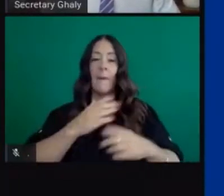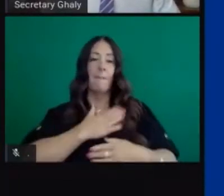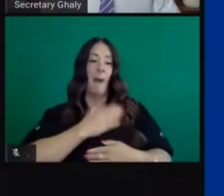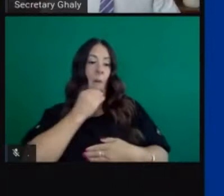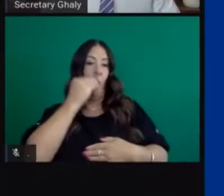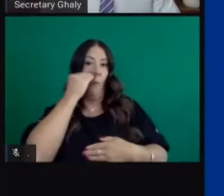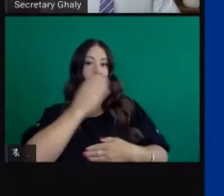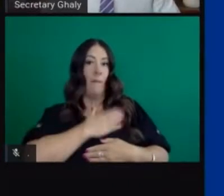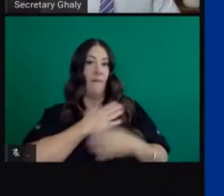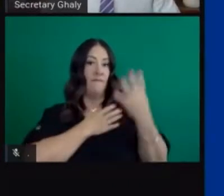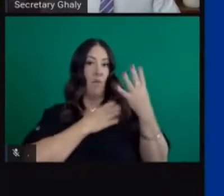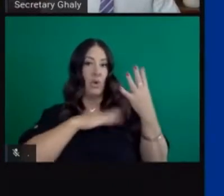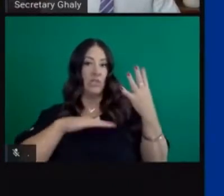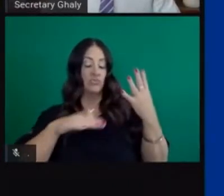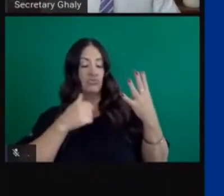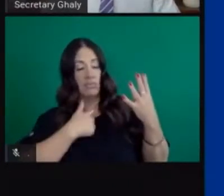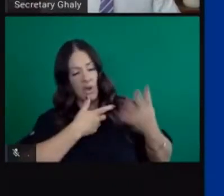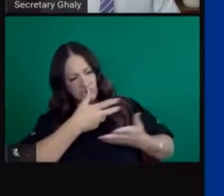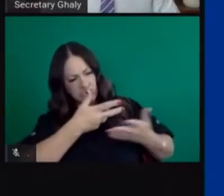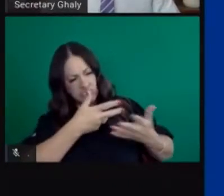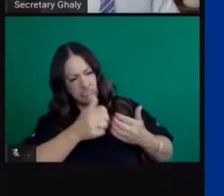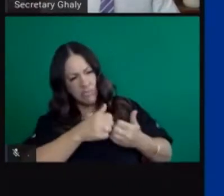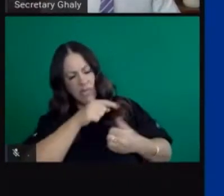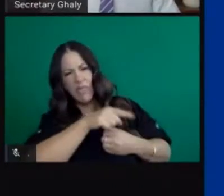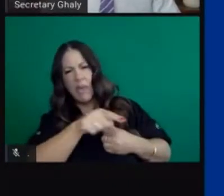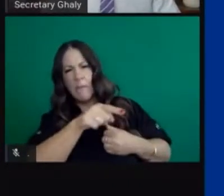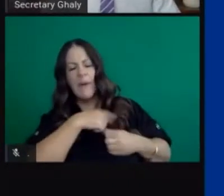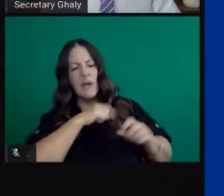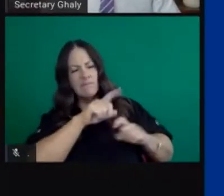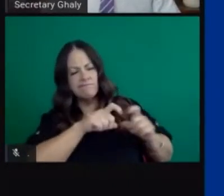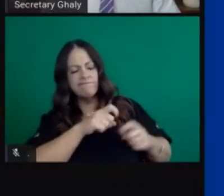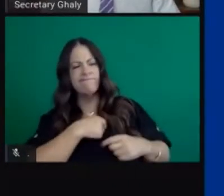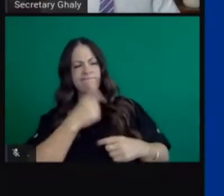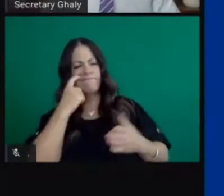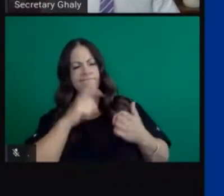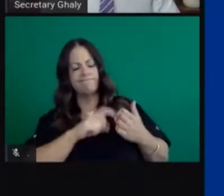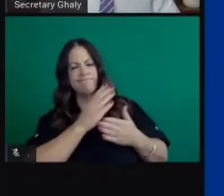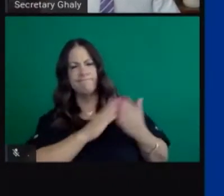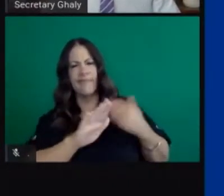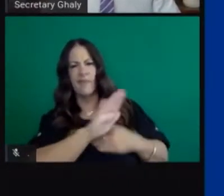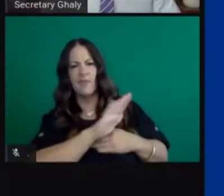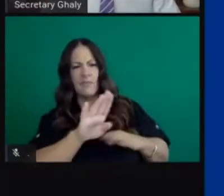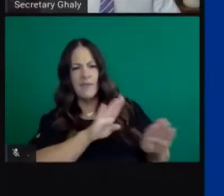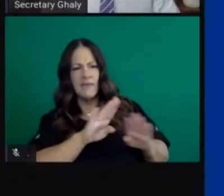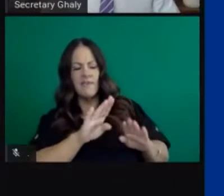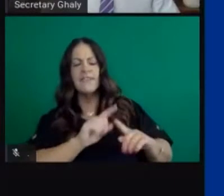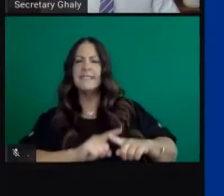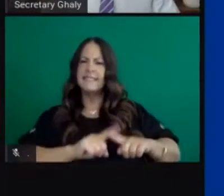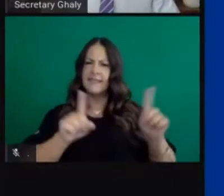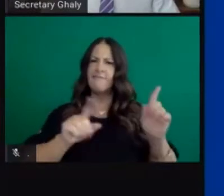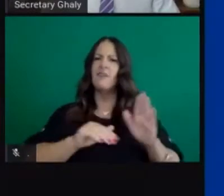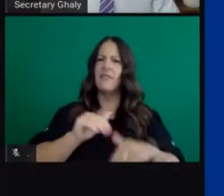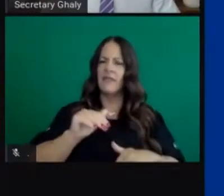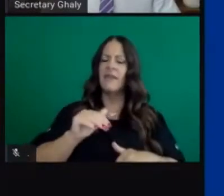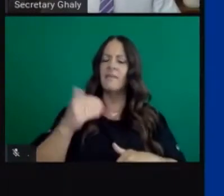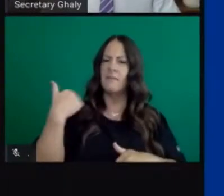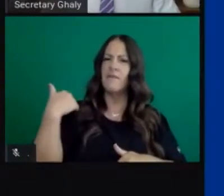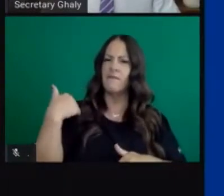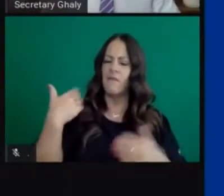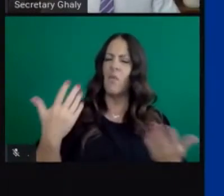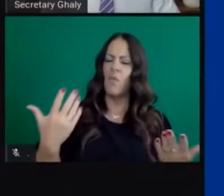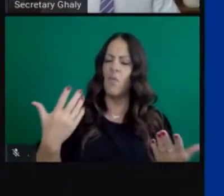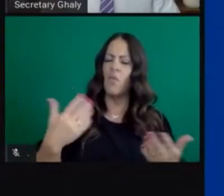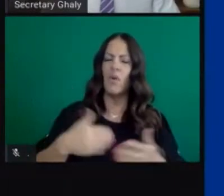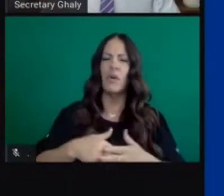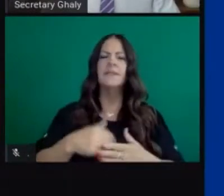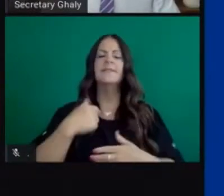conversations I've had with my own kids, the way they react and interact these days is different than before. And